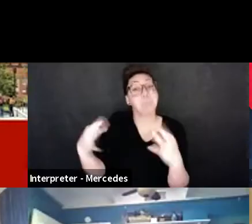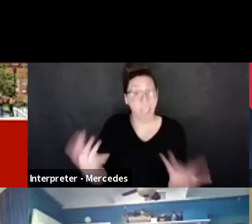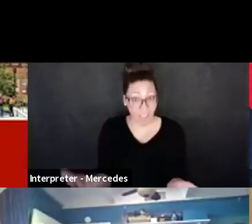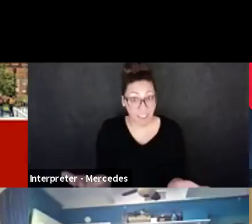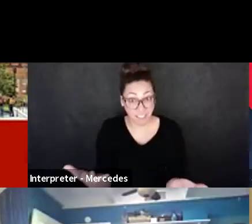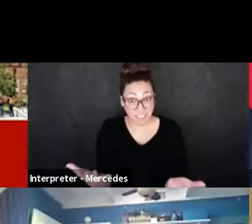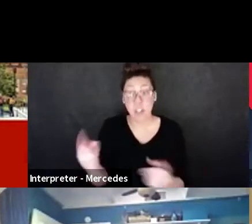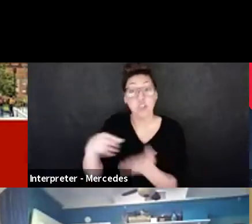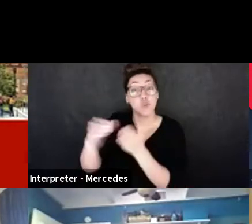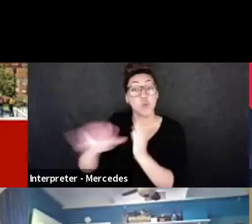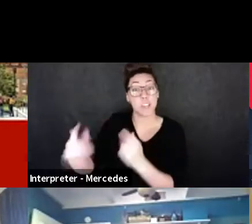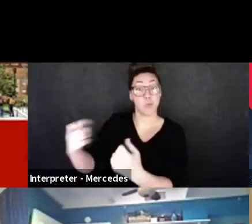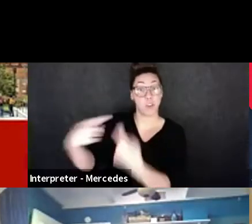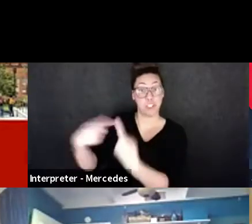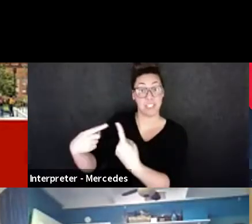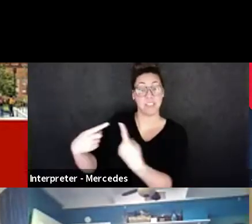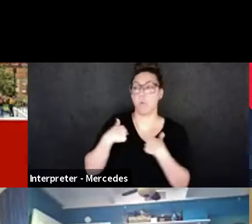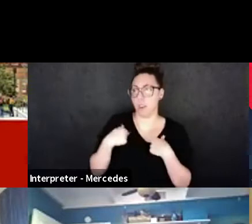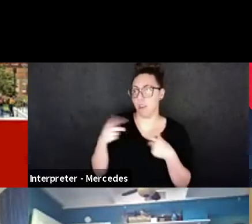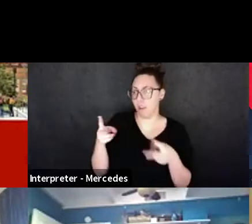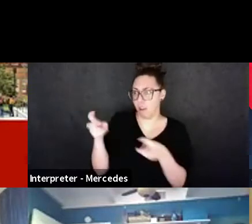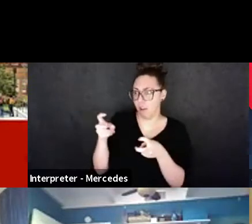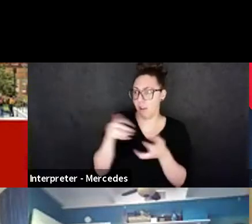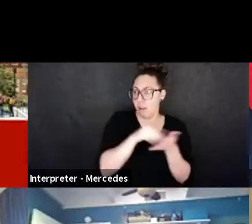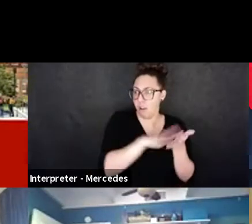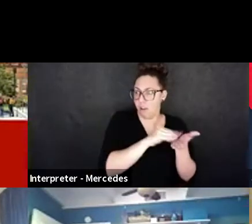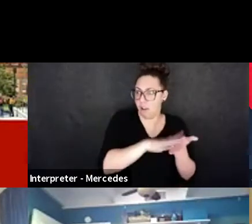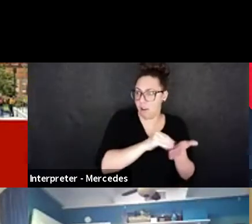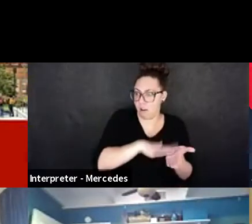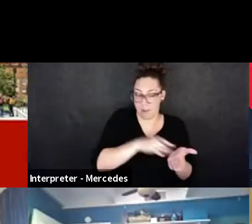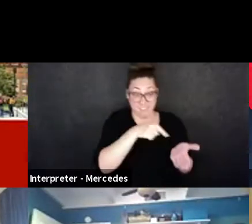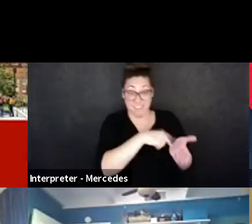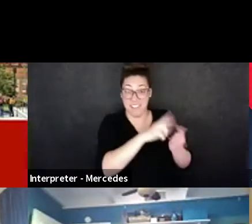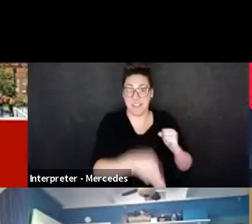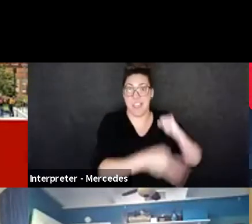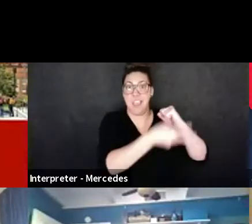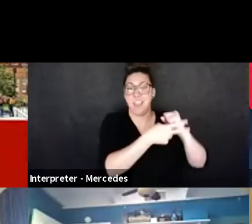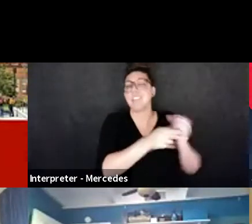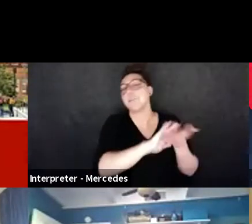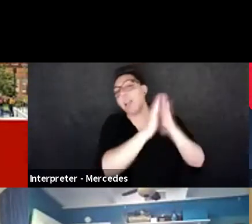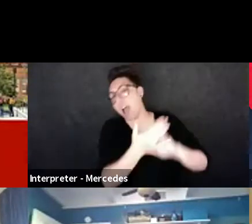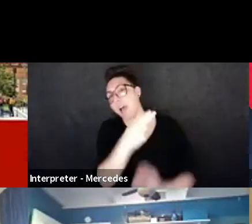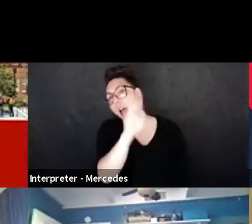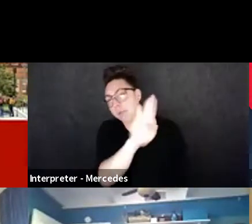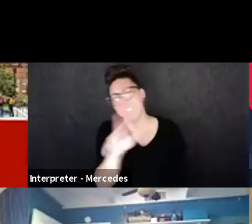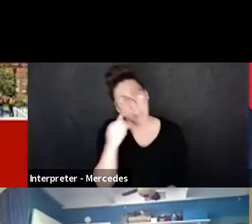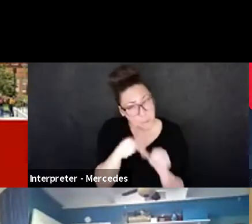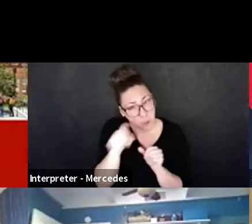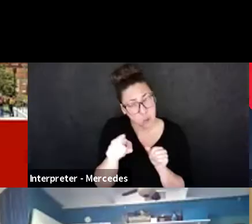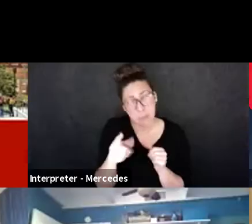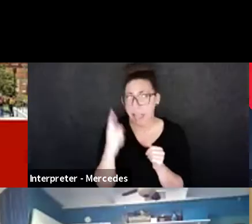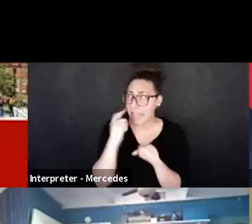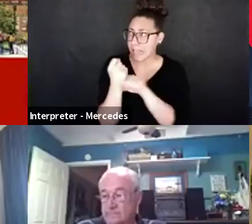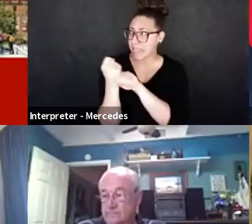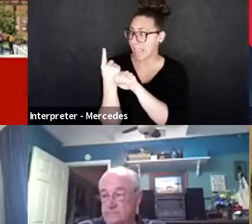we got from students. You may remember, some of you may have gone to the session, I think it was last year